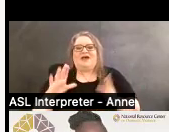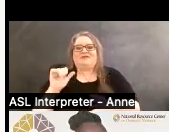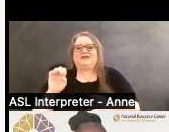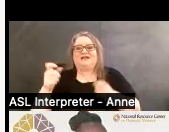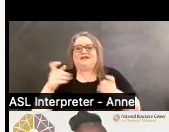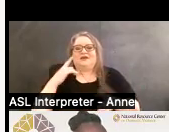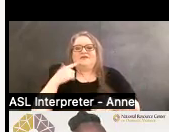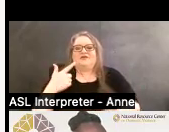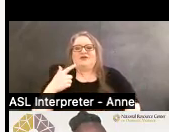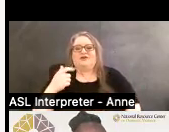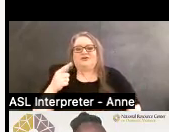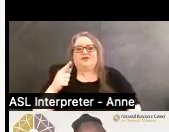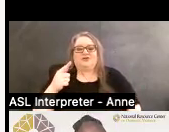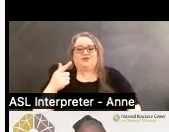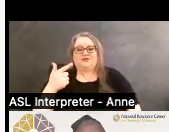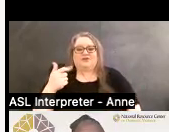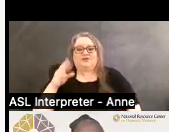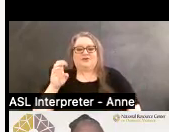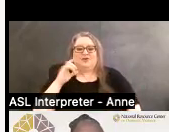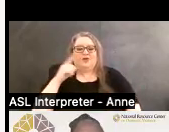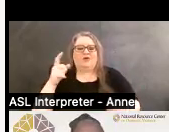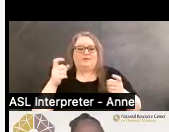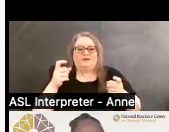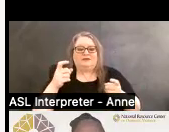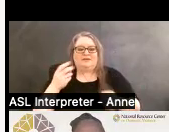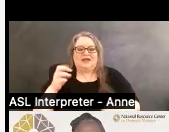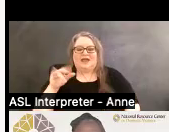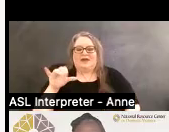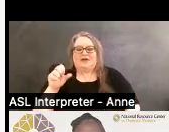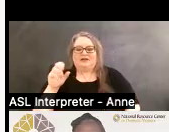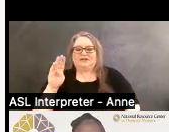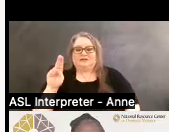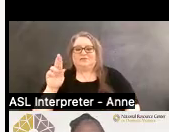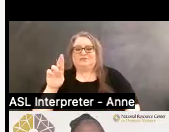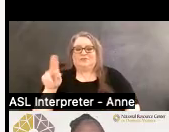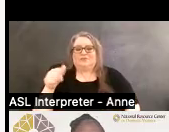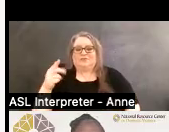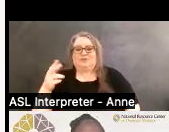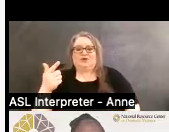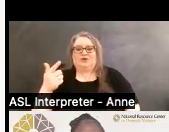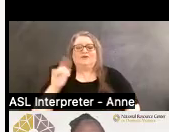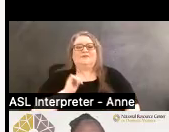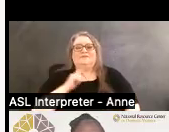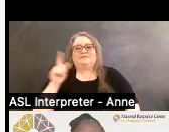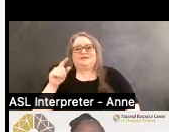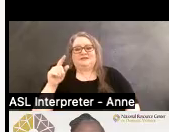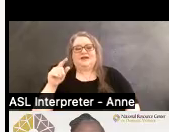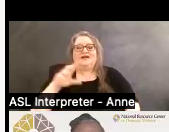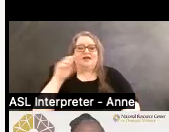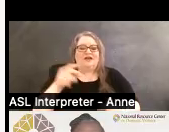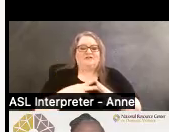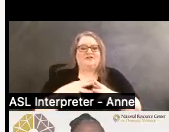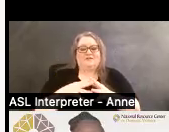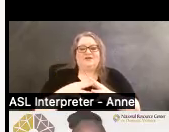GLOW Harrisburg. I am an African-American male, black cap, and a gray hoodie.